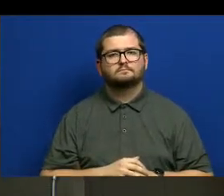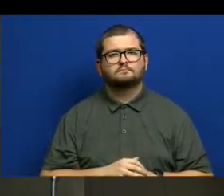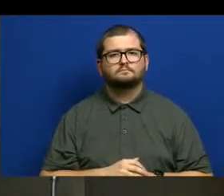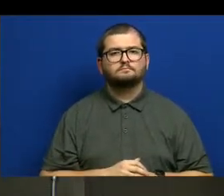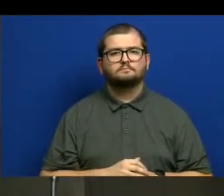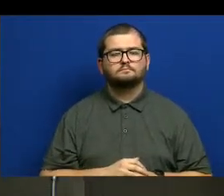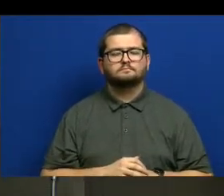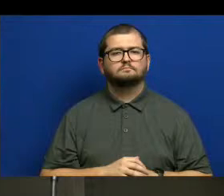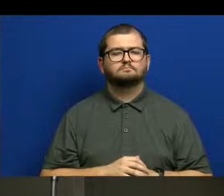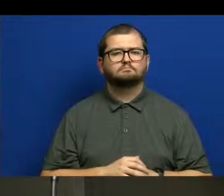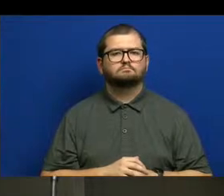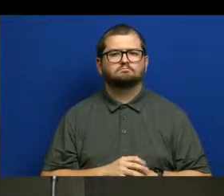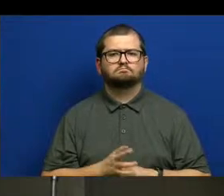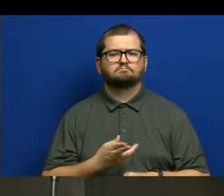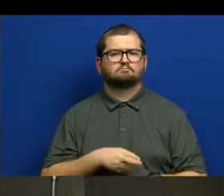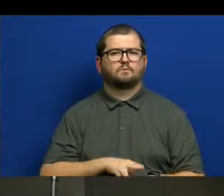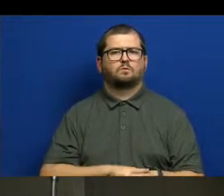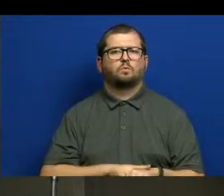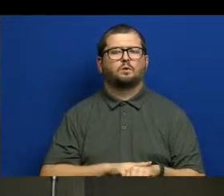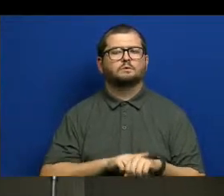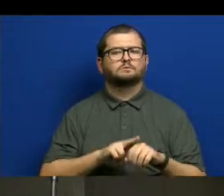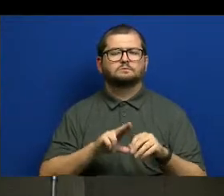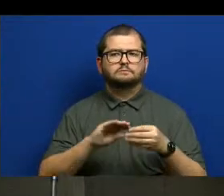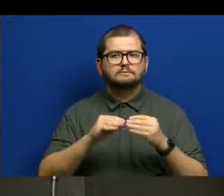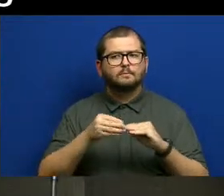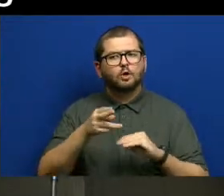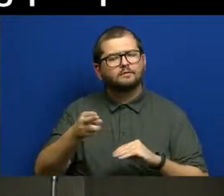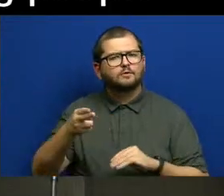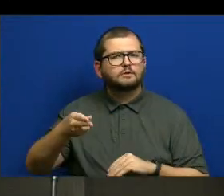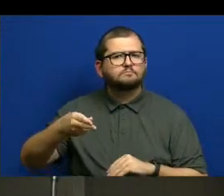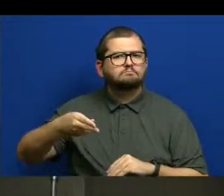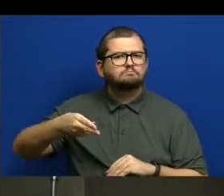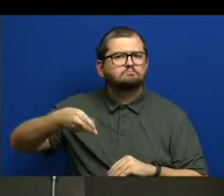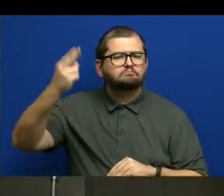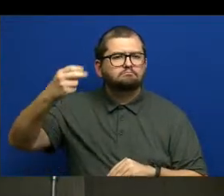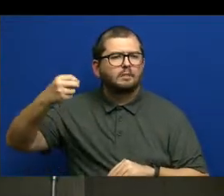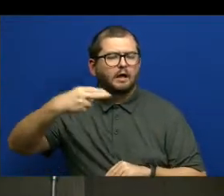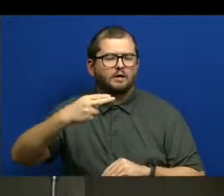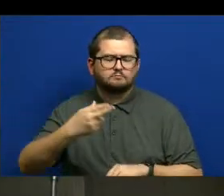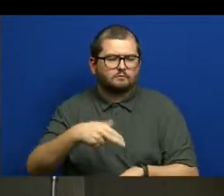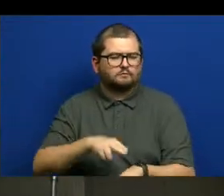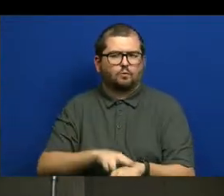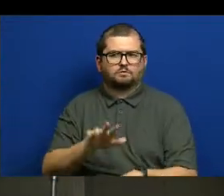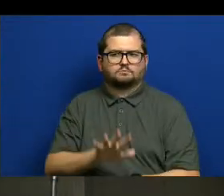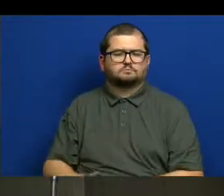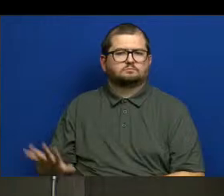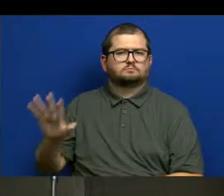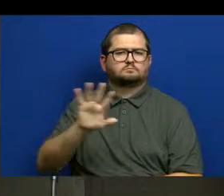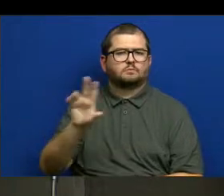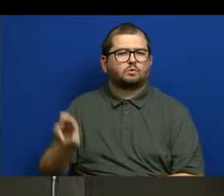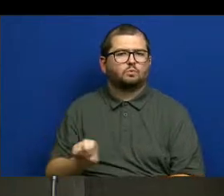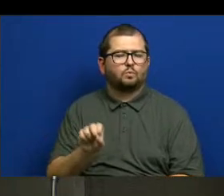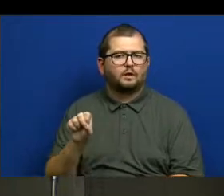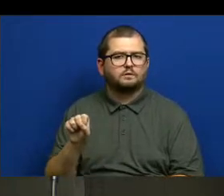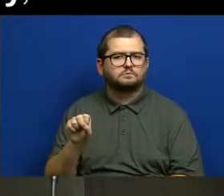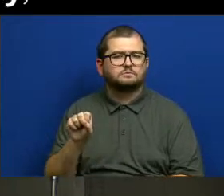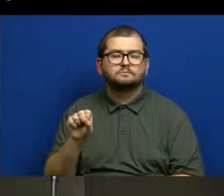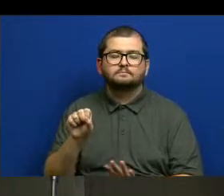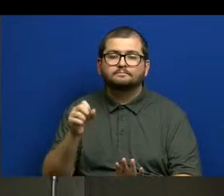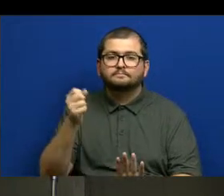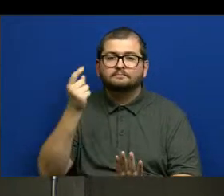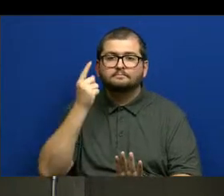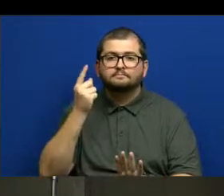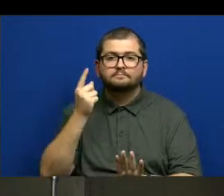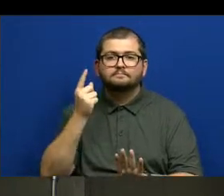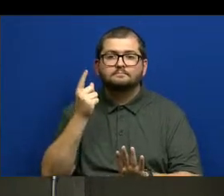Of course, the numbers of hard of hearing people are higher. Sure, that's obvious, nationally across the US. However,